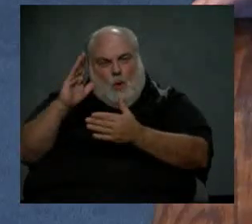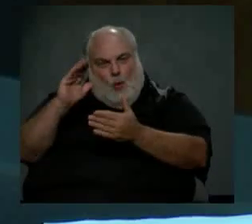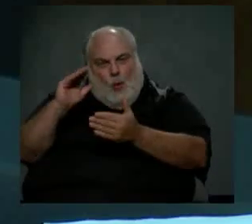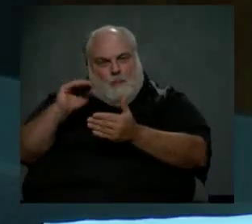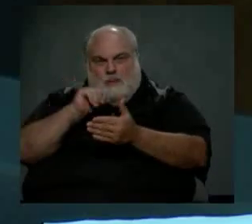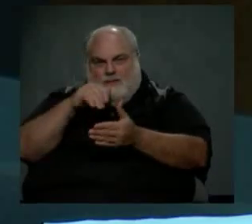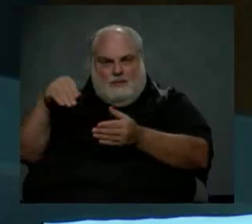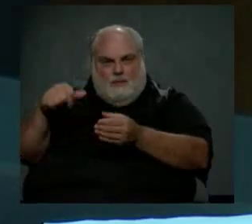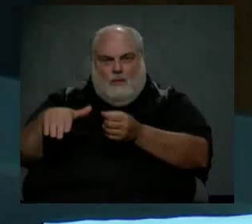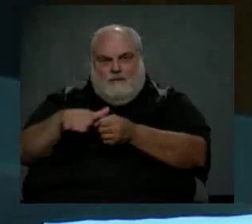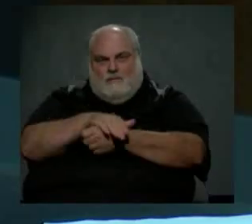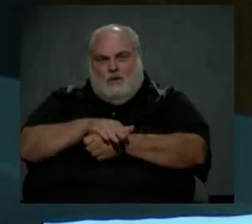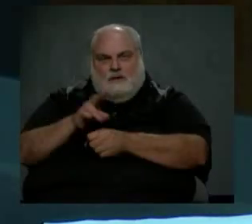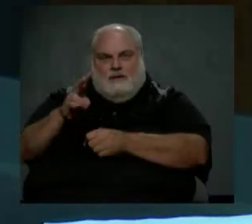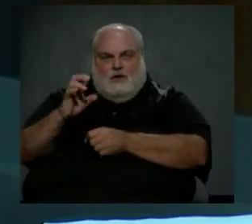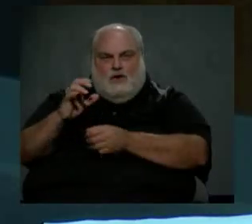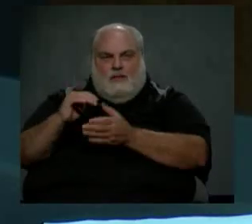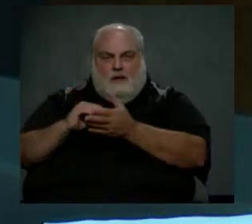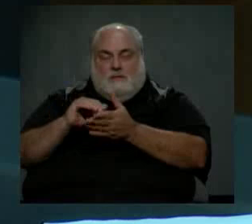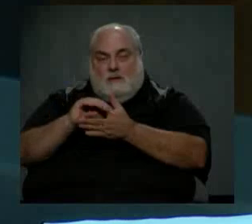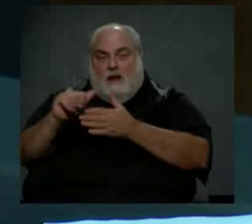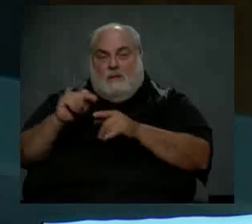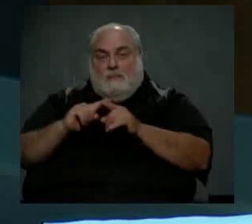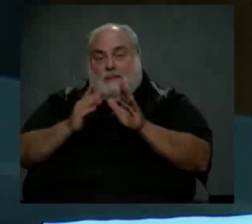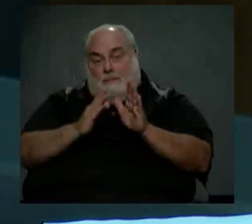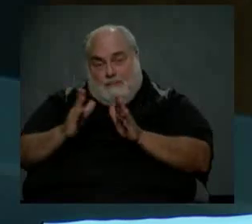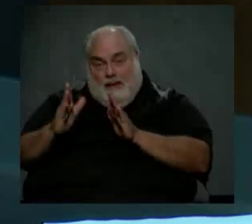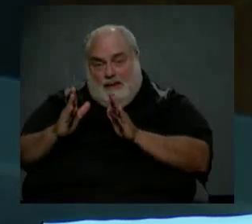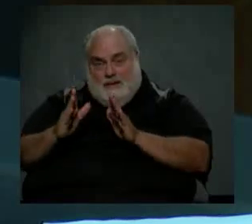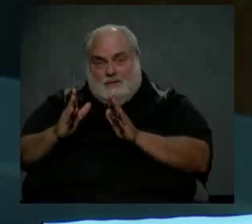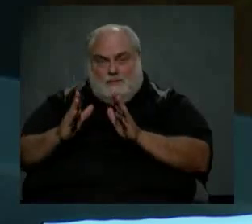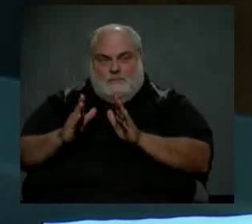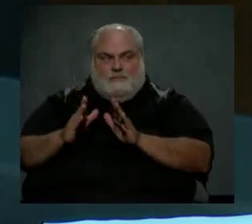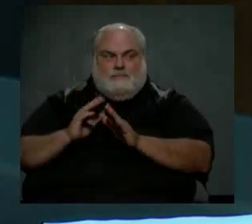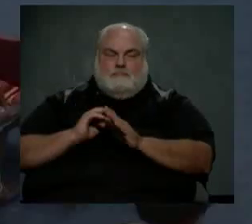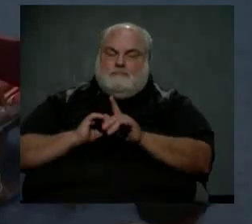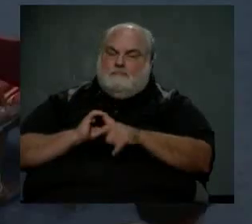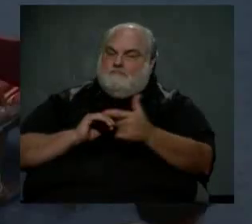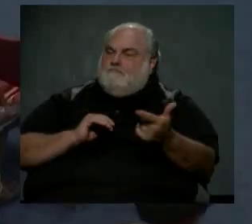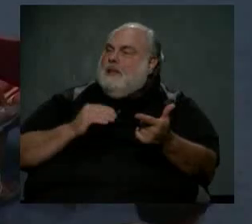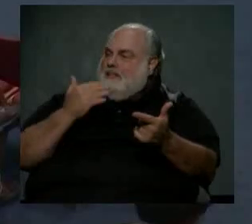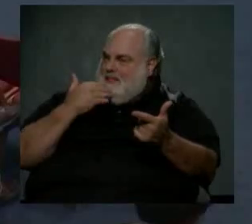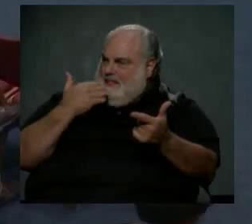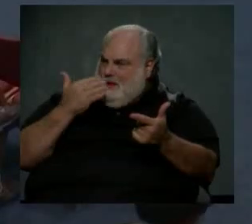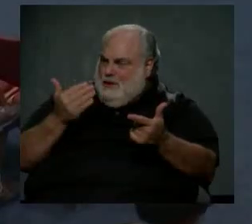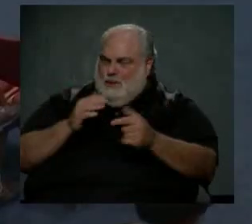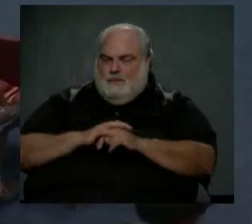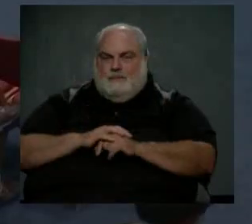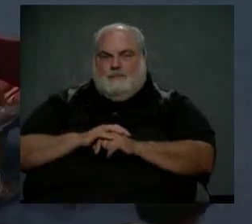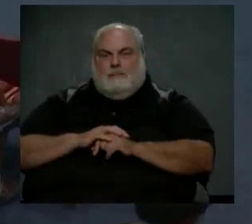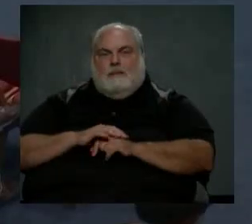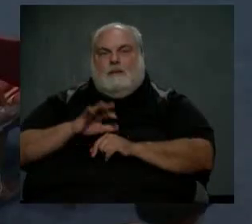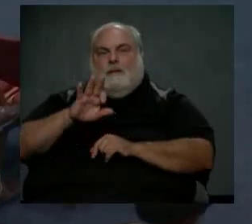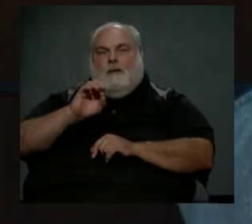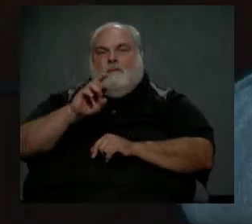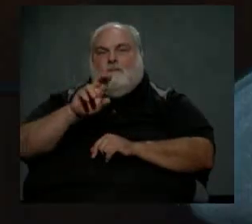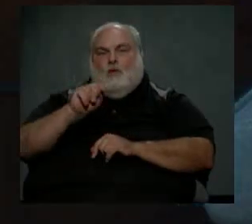full $700,000 out there. But that's okay. Thank you. All right. Thank you, Director